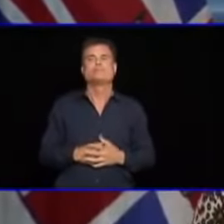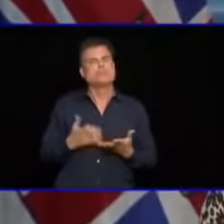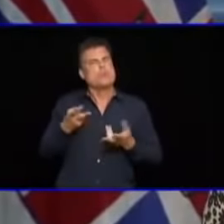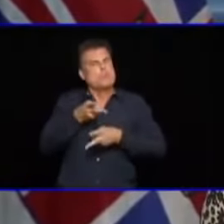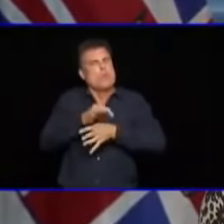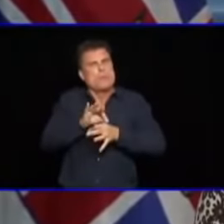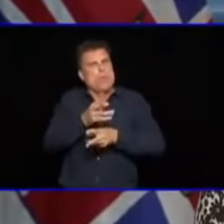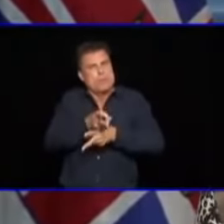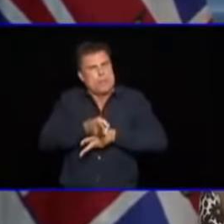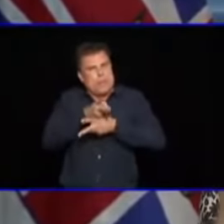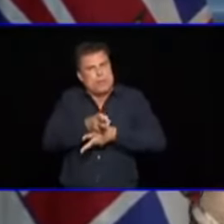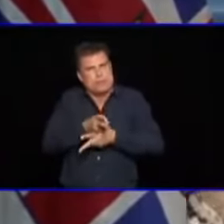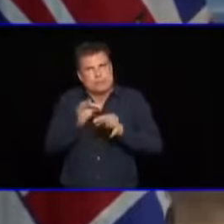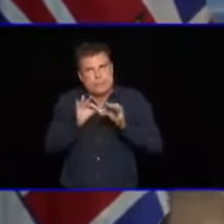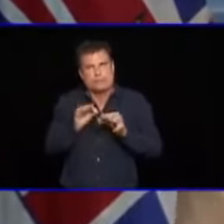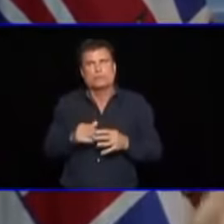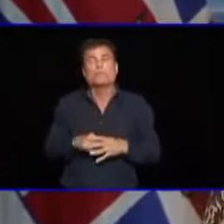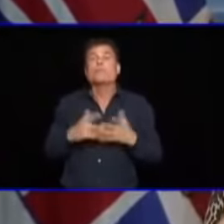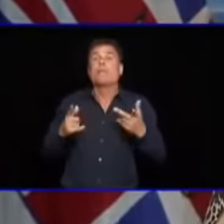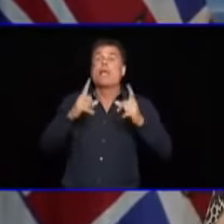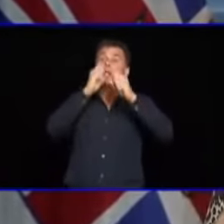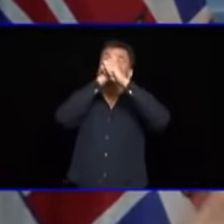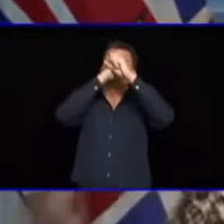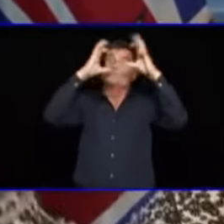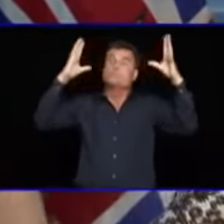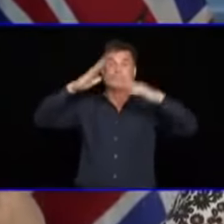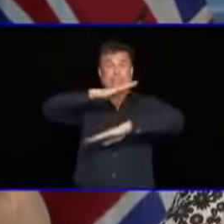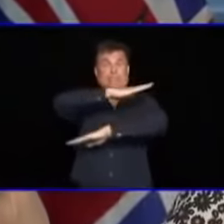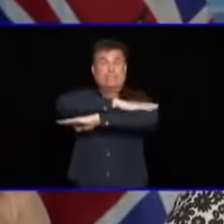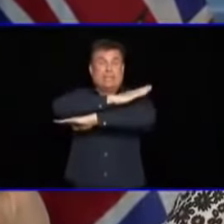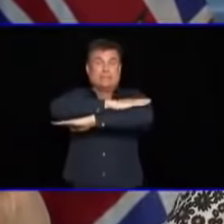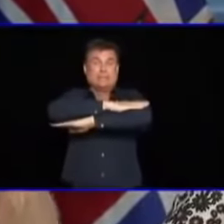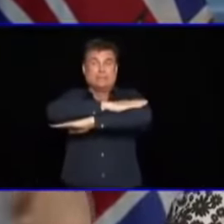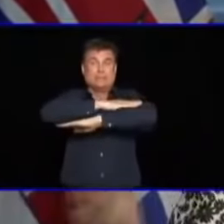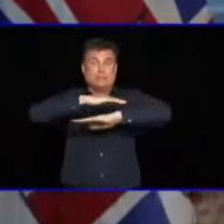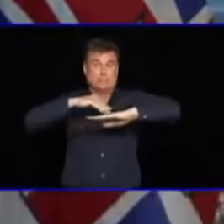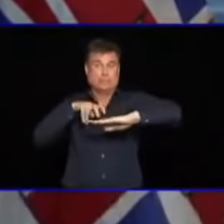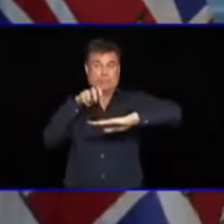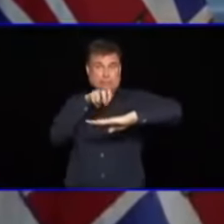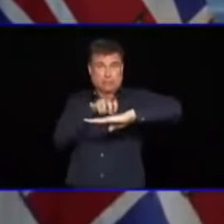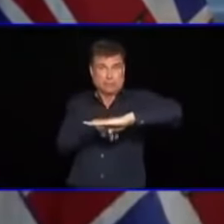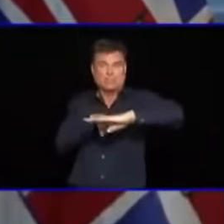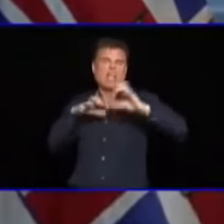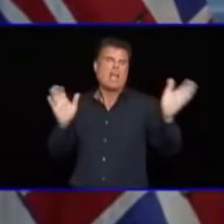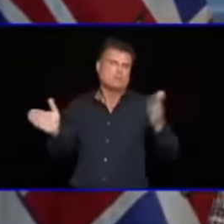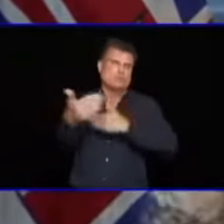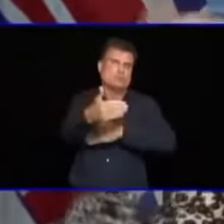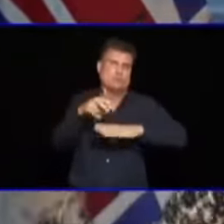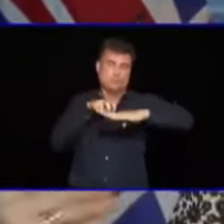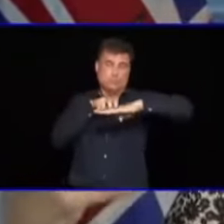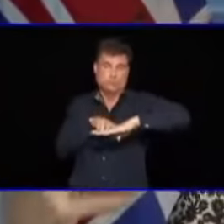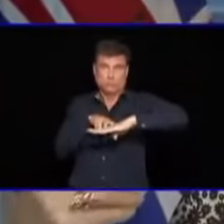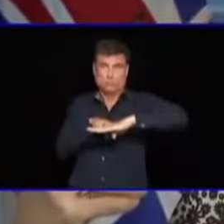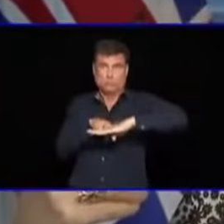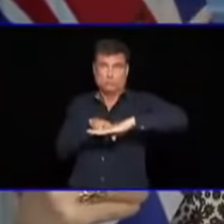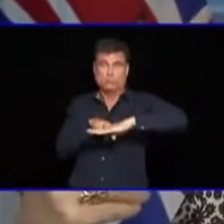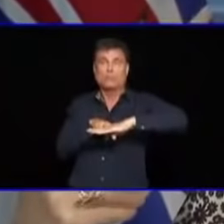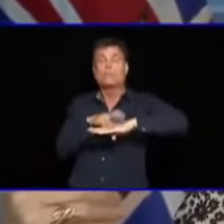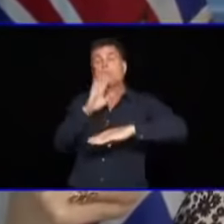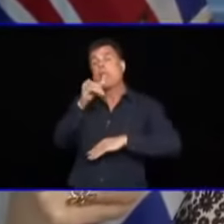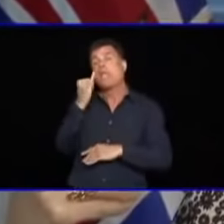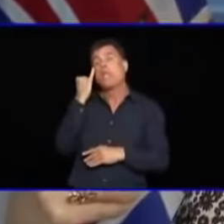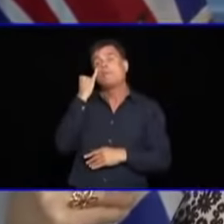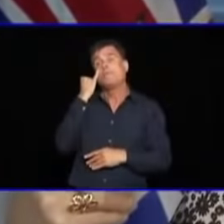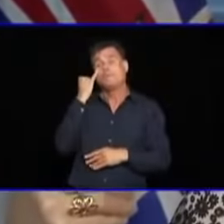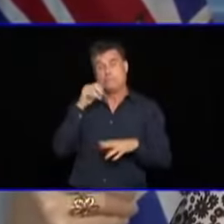in a classroom, facing away or having a distance between them, if you're going to be face-to-face, then absolutely we need